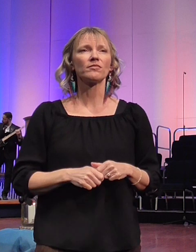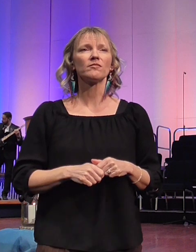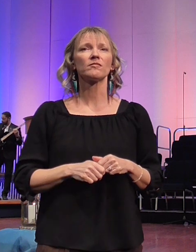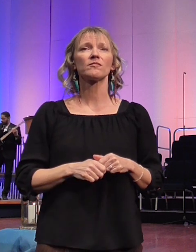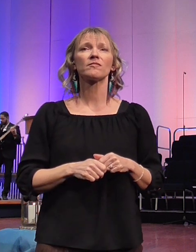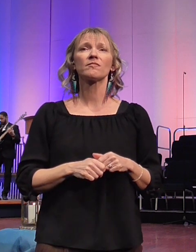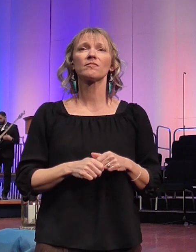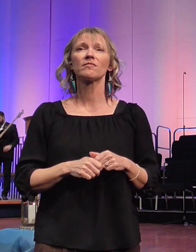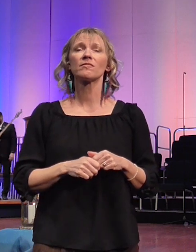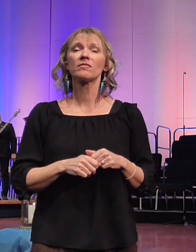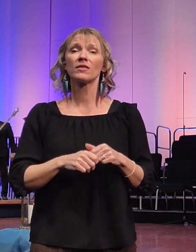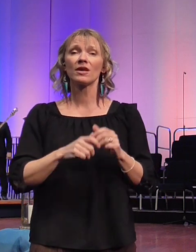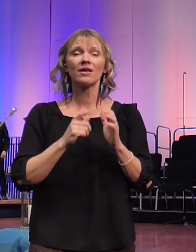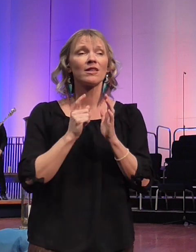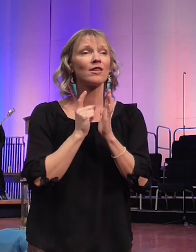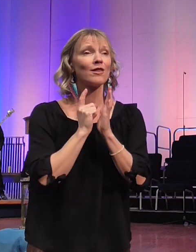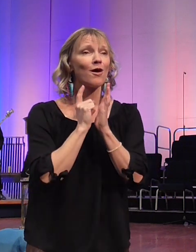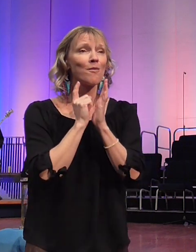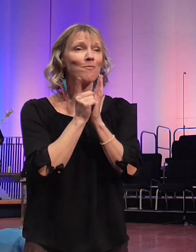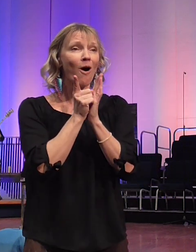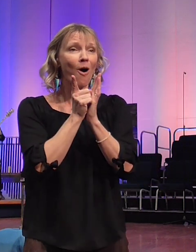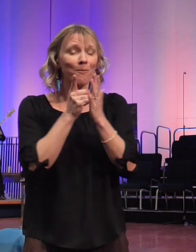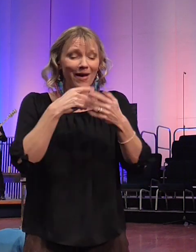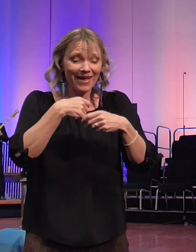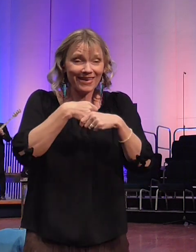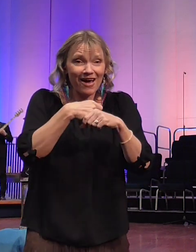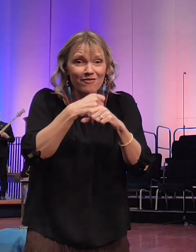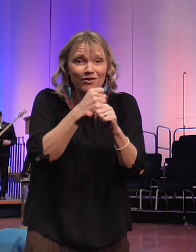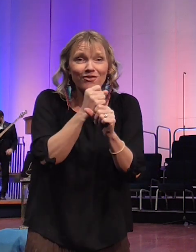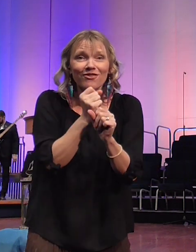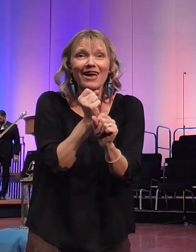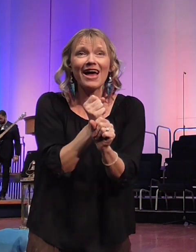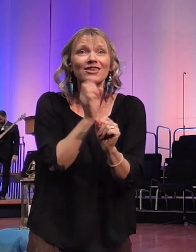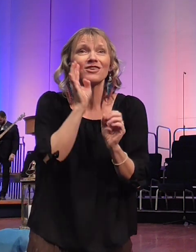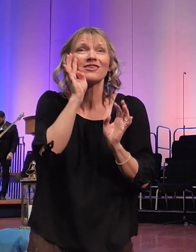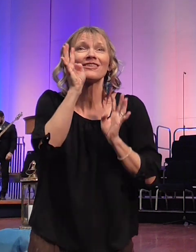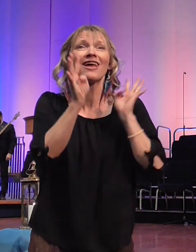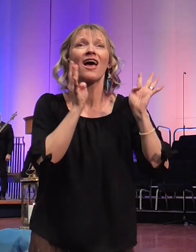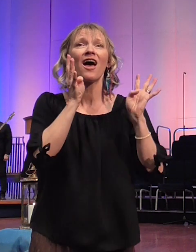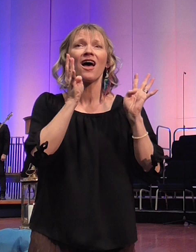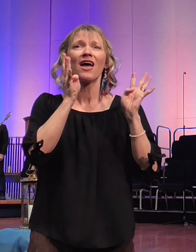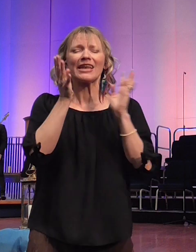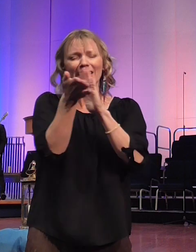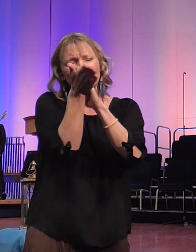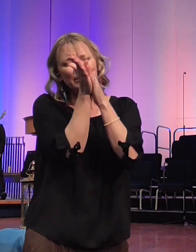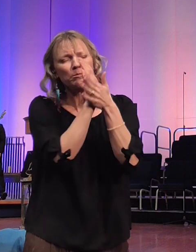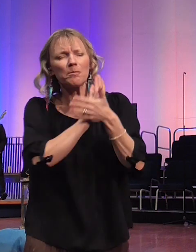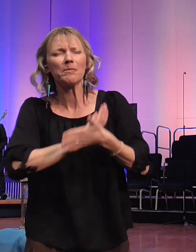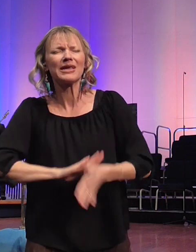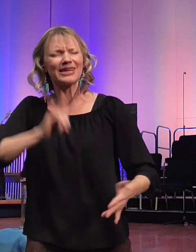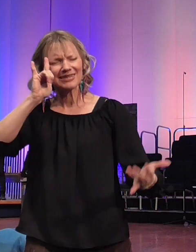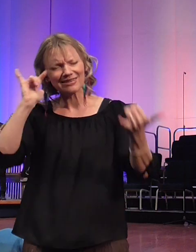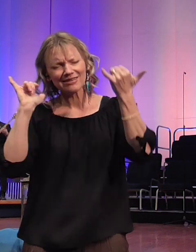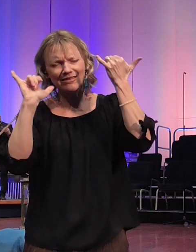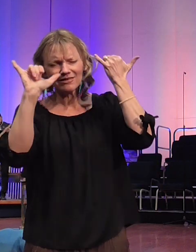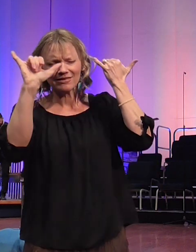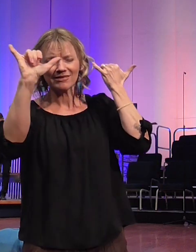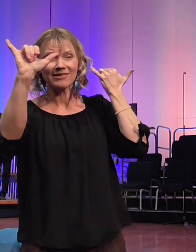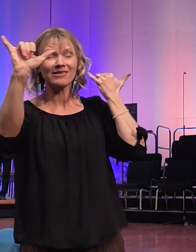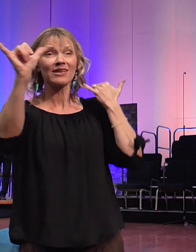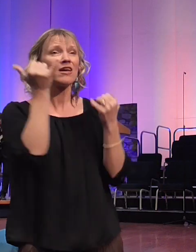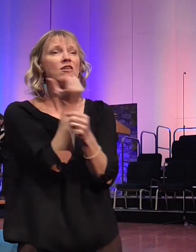power. It's the moment of creation. It's an everlasting peace. It's the